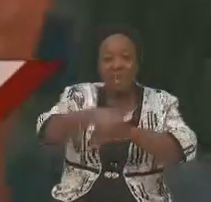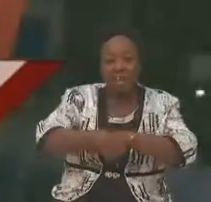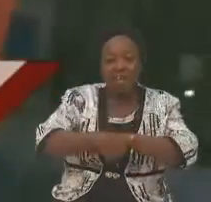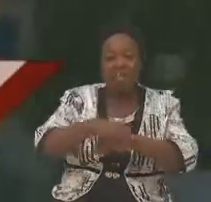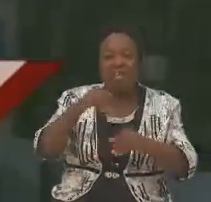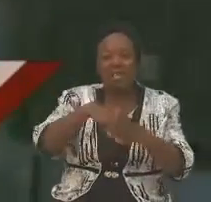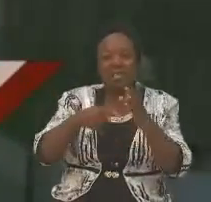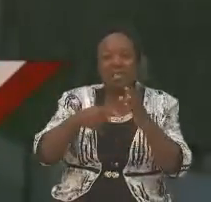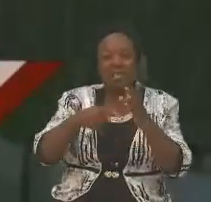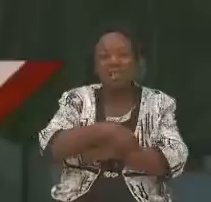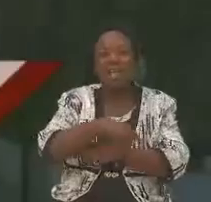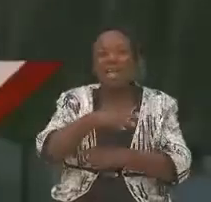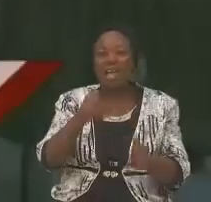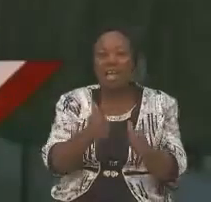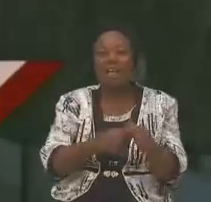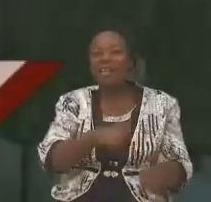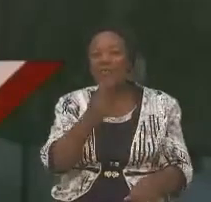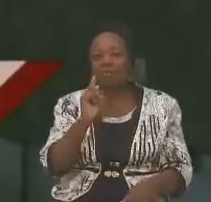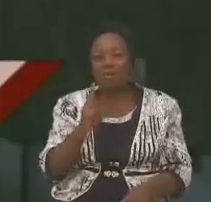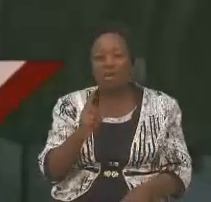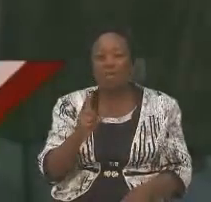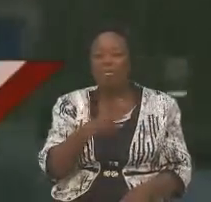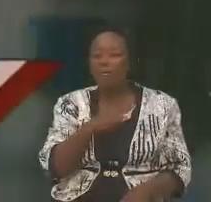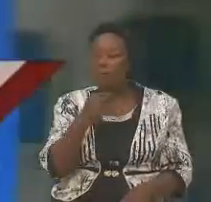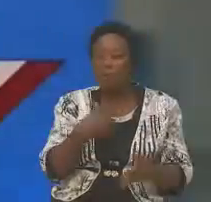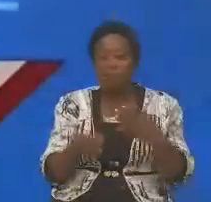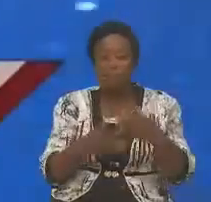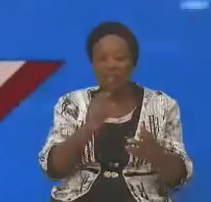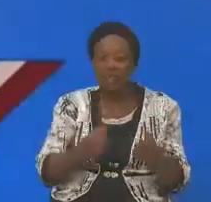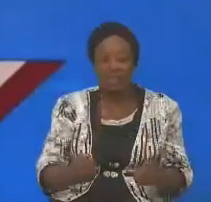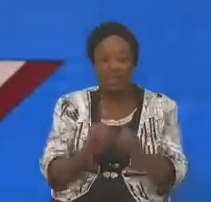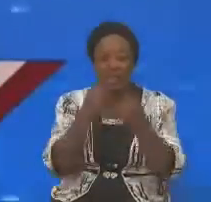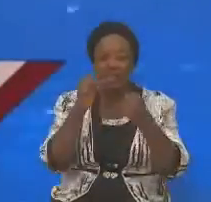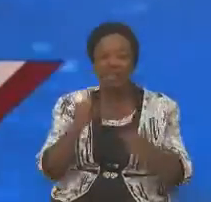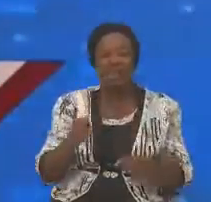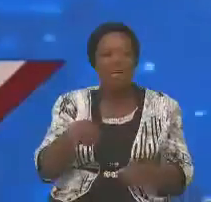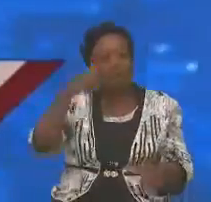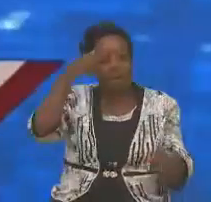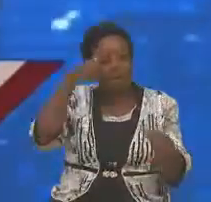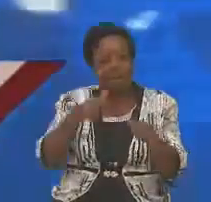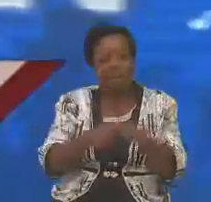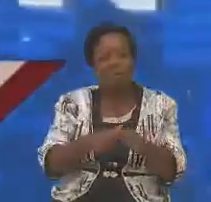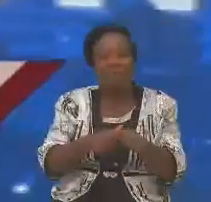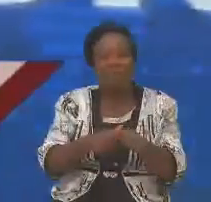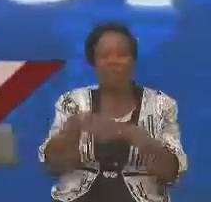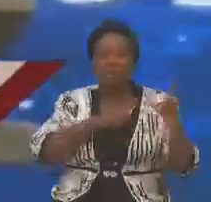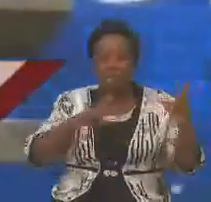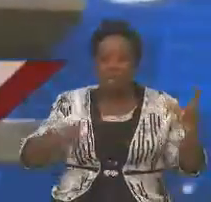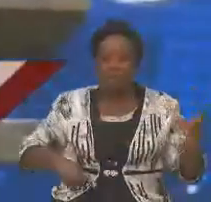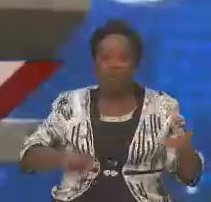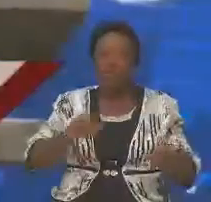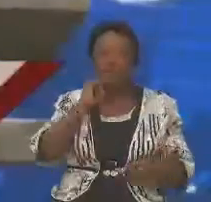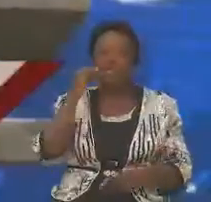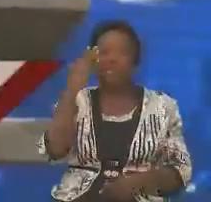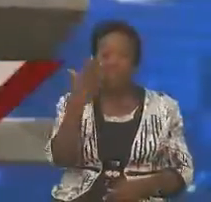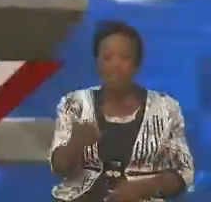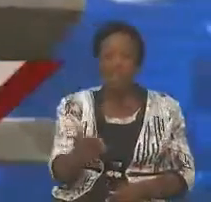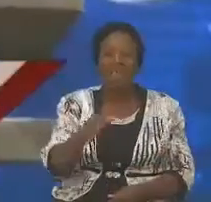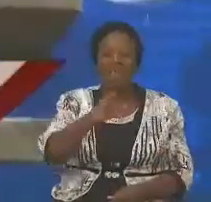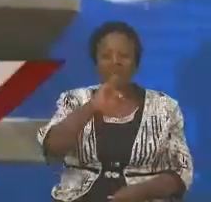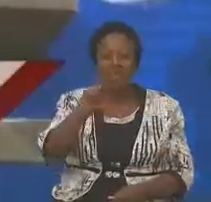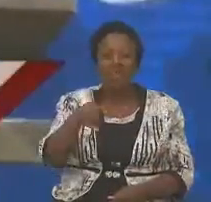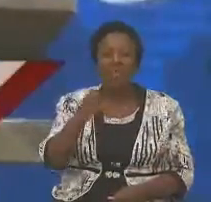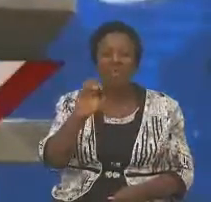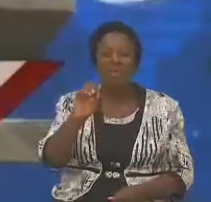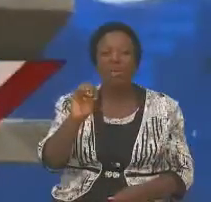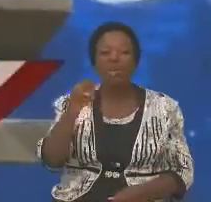the night and in the day, anywhere, whatever challenges come your way. You remember, the Lord